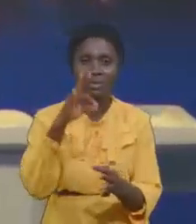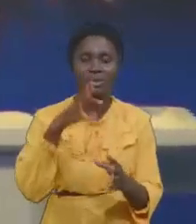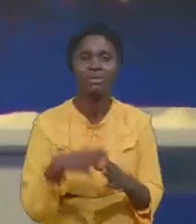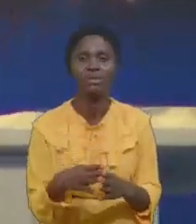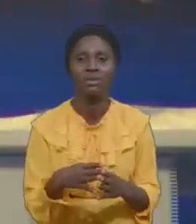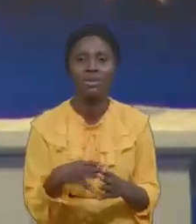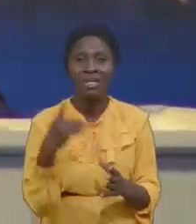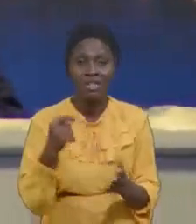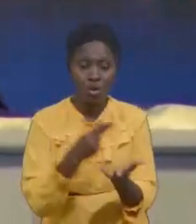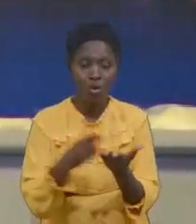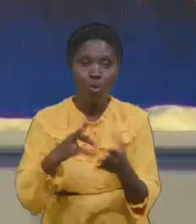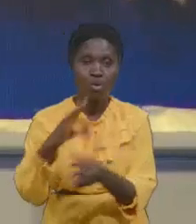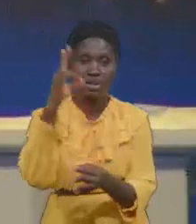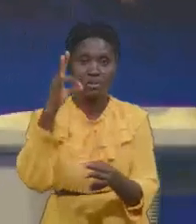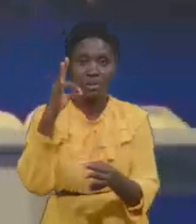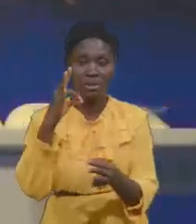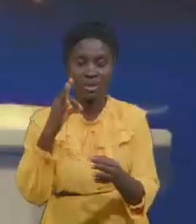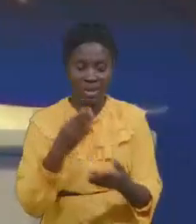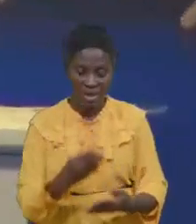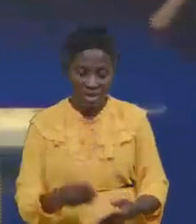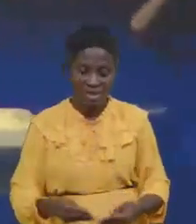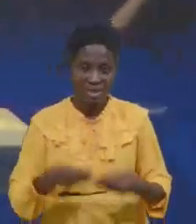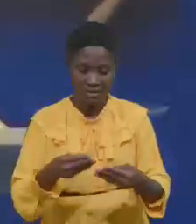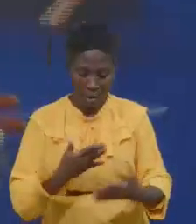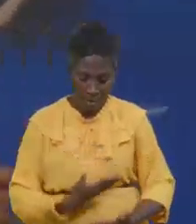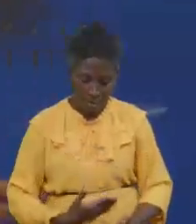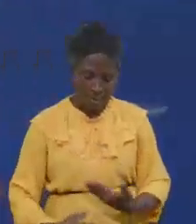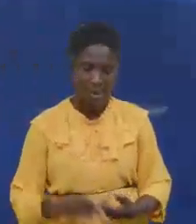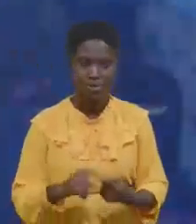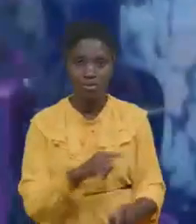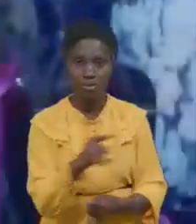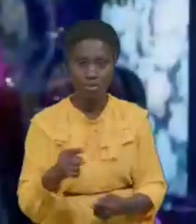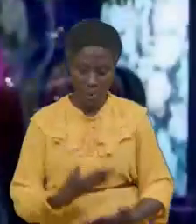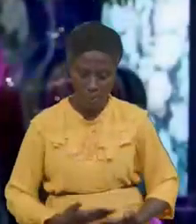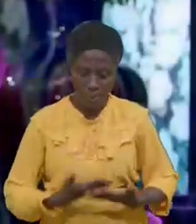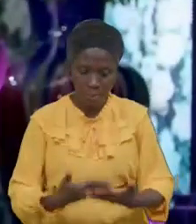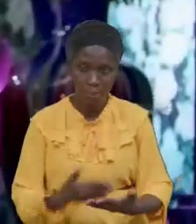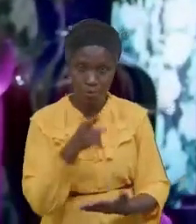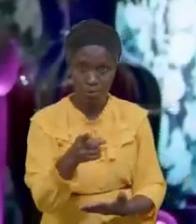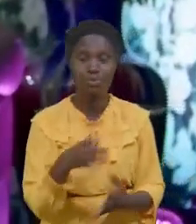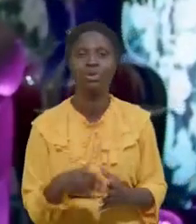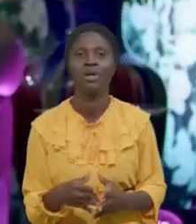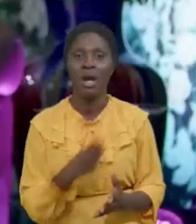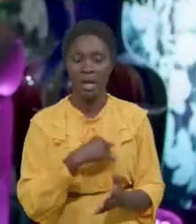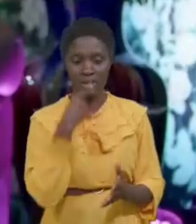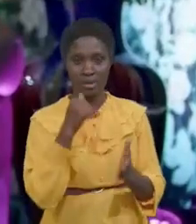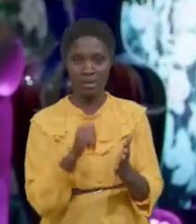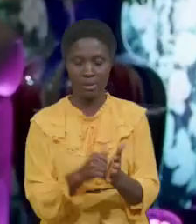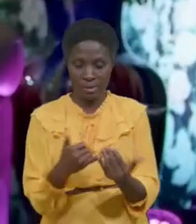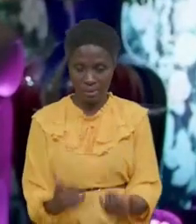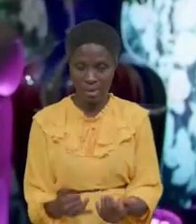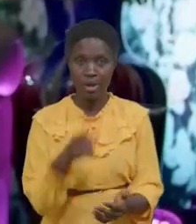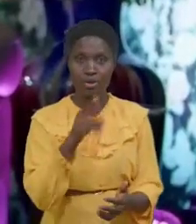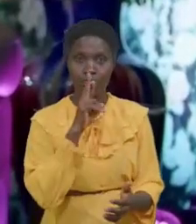the Holy Ghost giving birth to you and saying, now, you have been in the